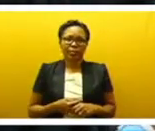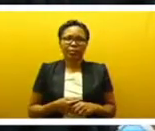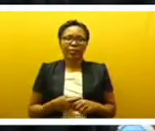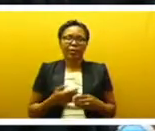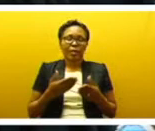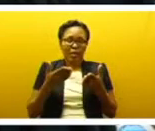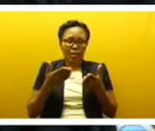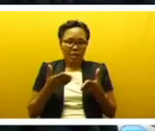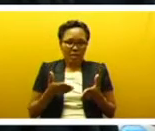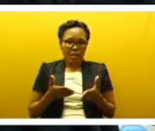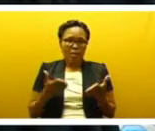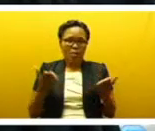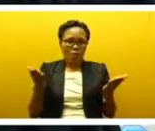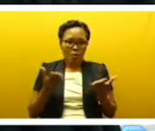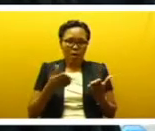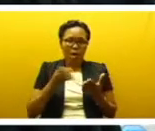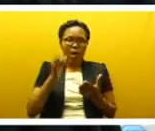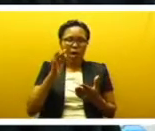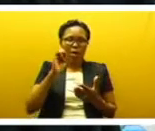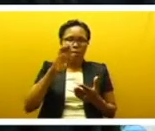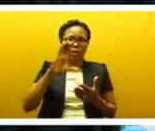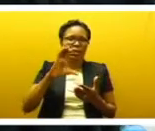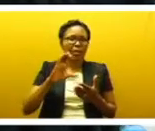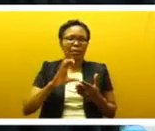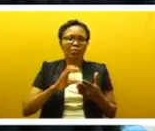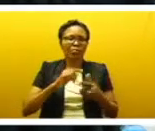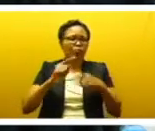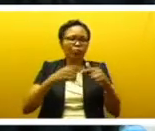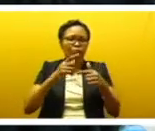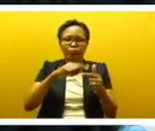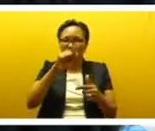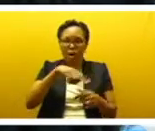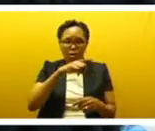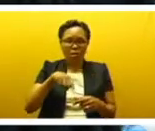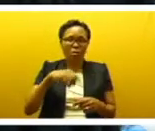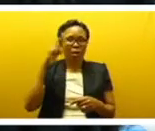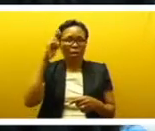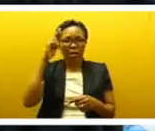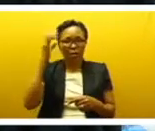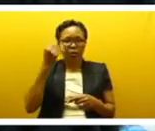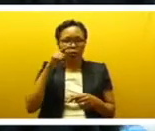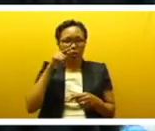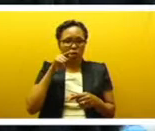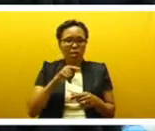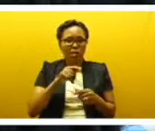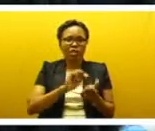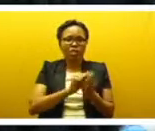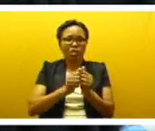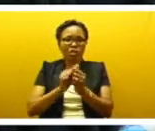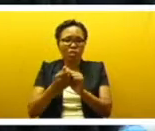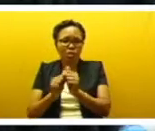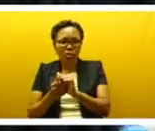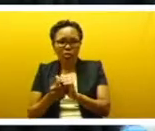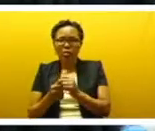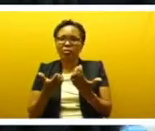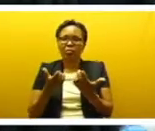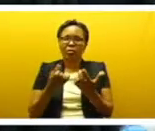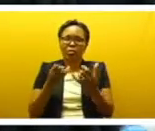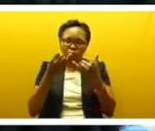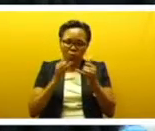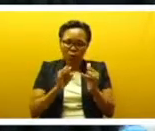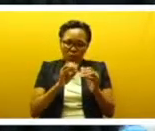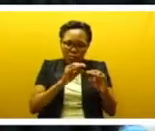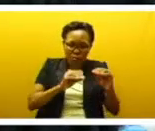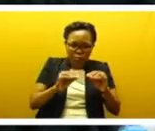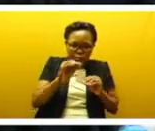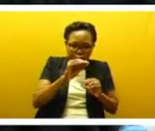upon which IEBC proceeds is wrong, and that the reason for this moving target is so as to manipulate the question